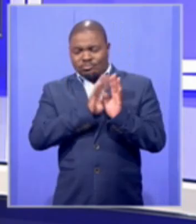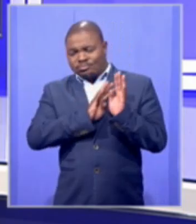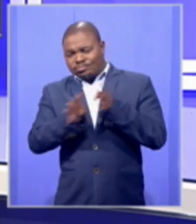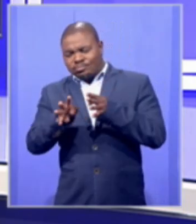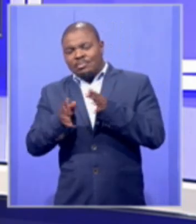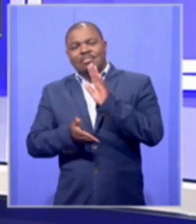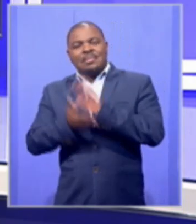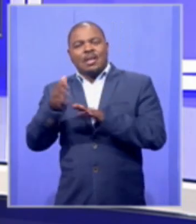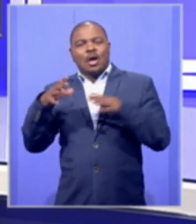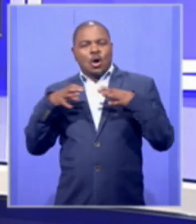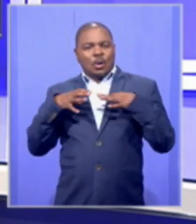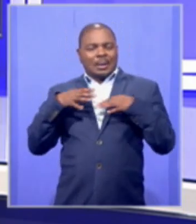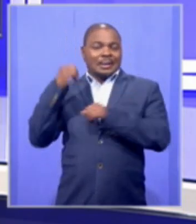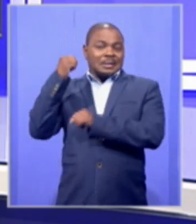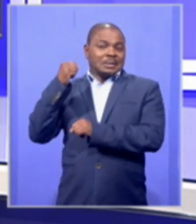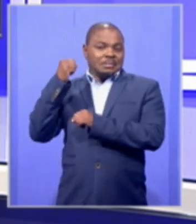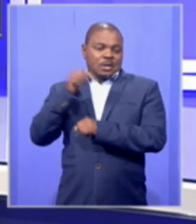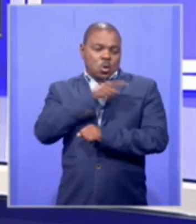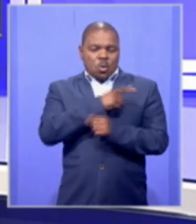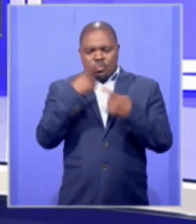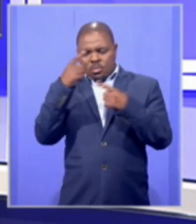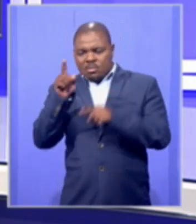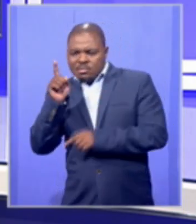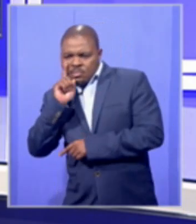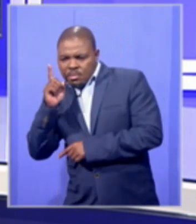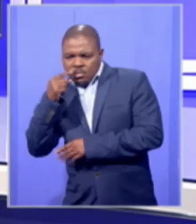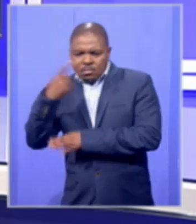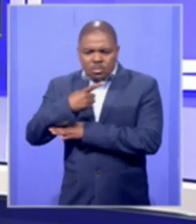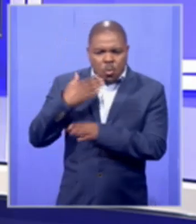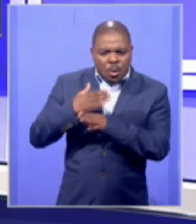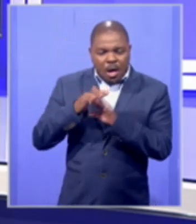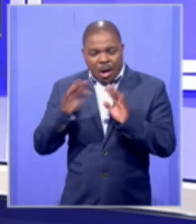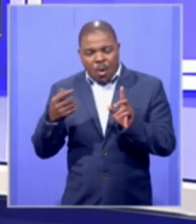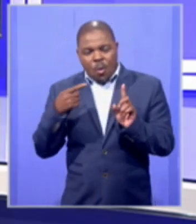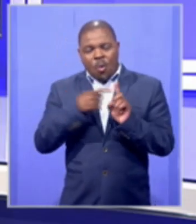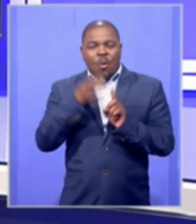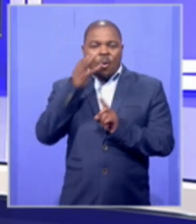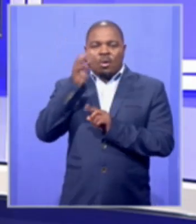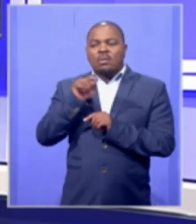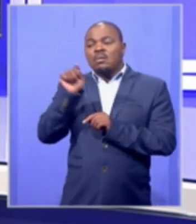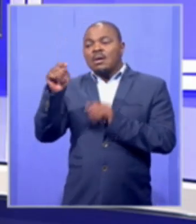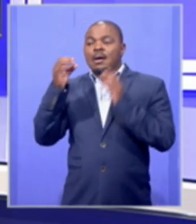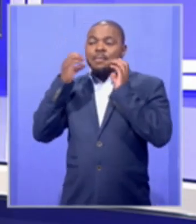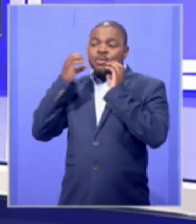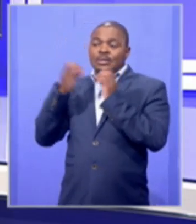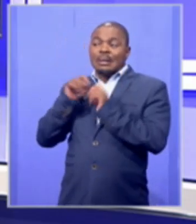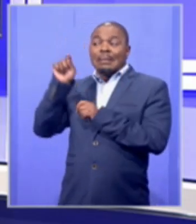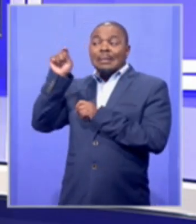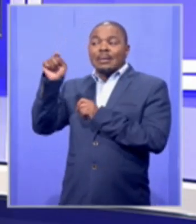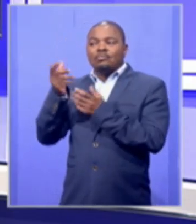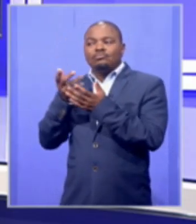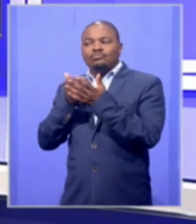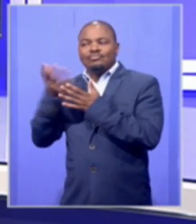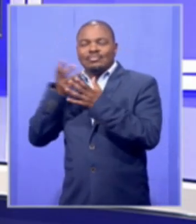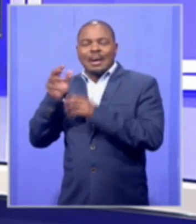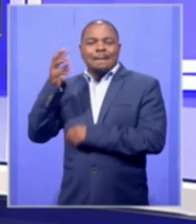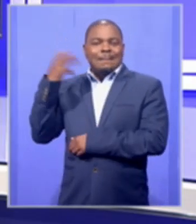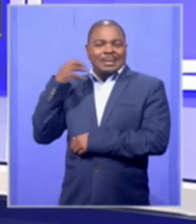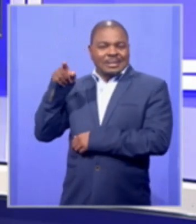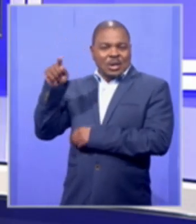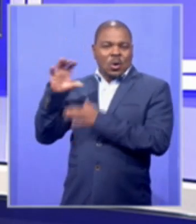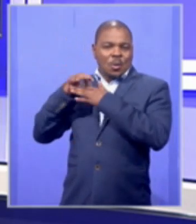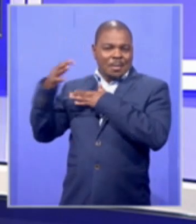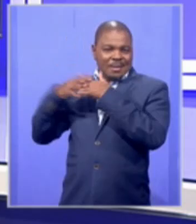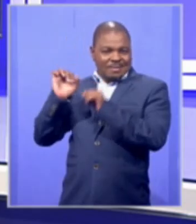fa seka tsamaiso kwa molelwaneng. Schreiber a re o ntse a buisana le molekane nae ka kemo kwa Mozambique ka ga mekgwa